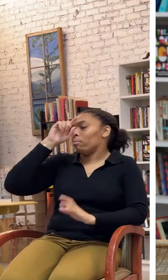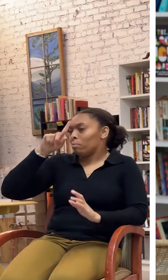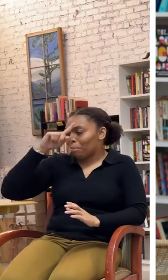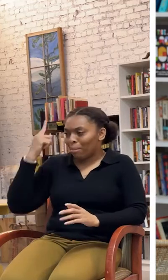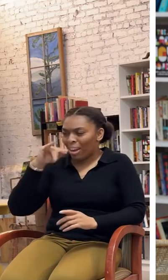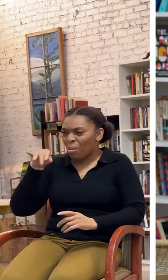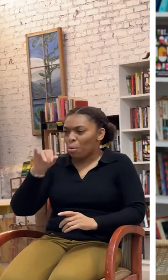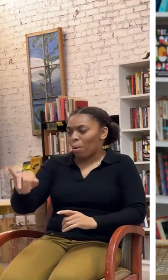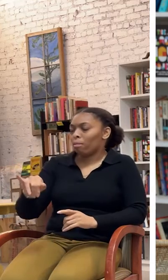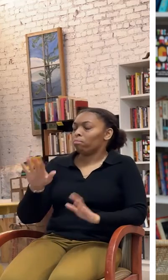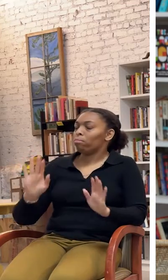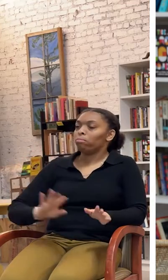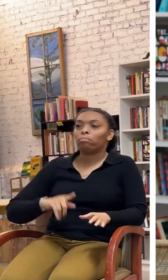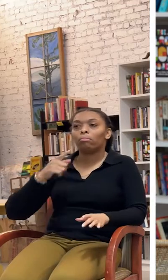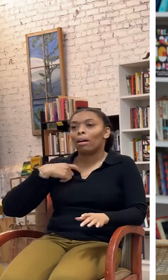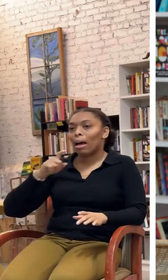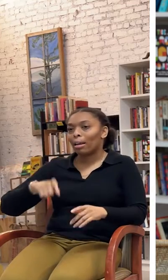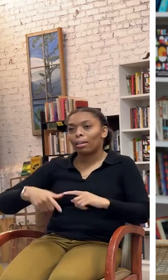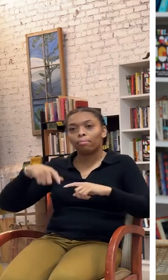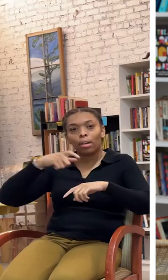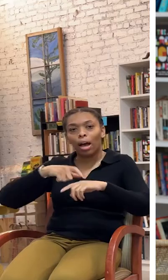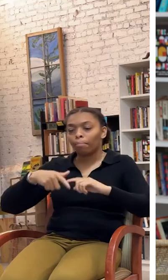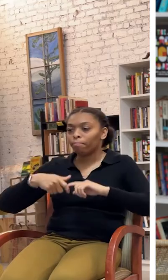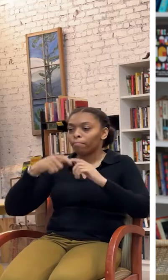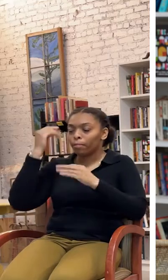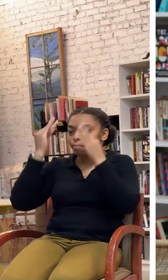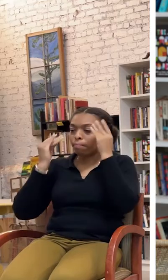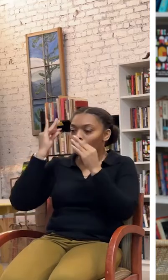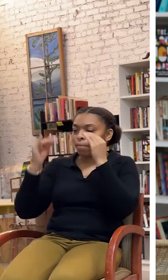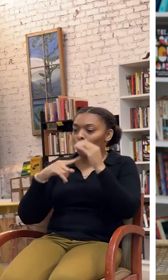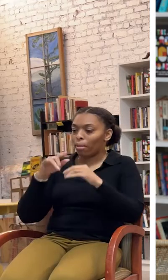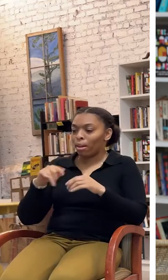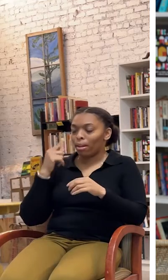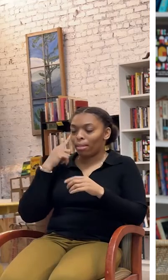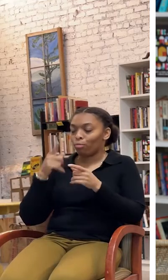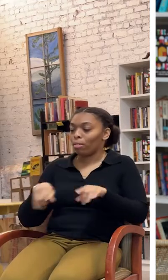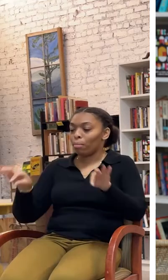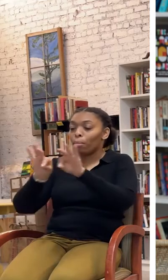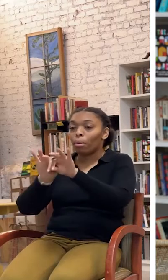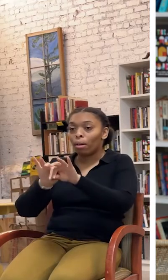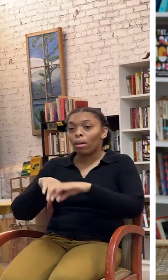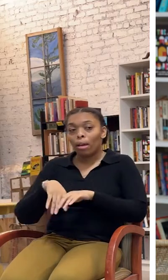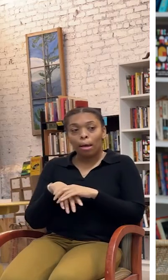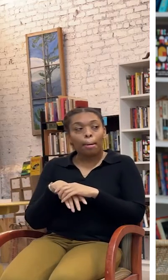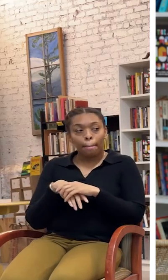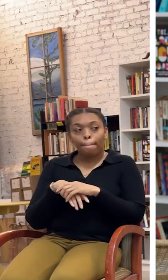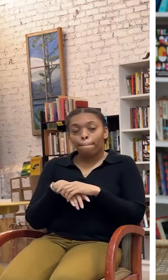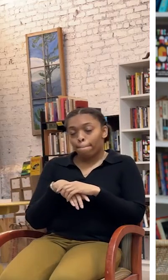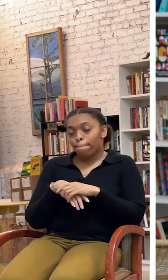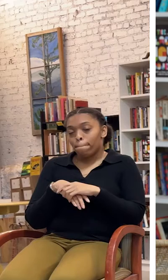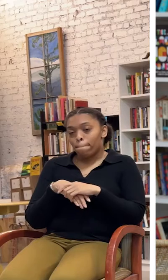about what that means to me, which I thought was really important, because I feel like that happens enough. That there needs to be room for that